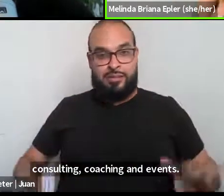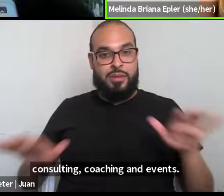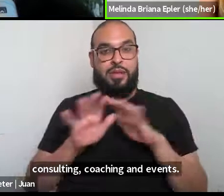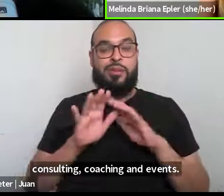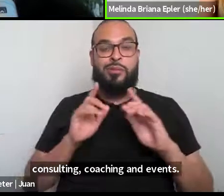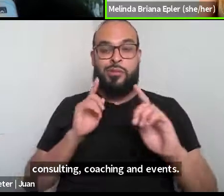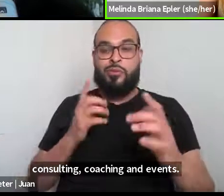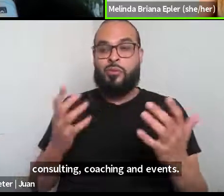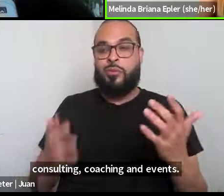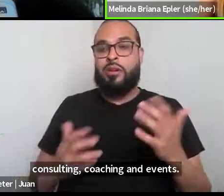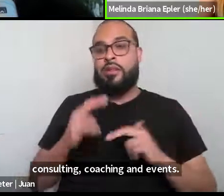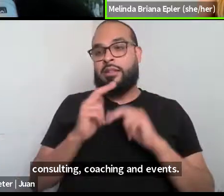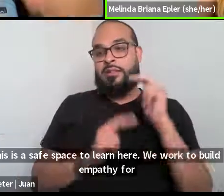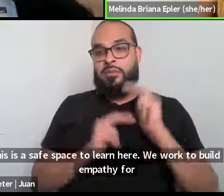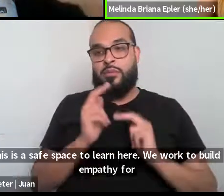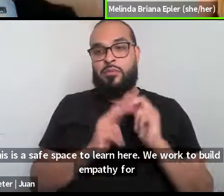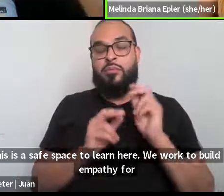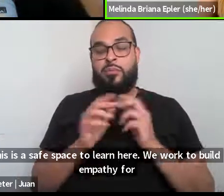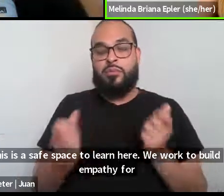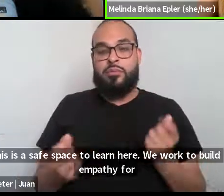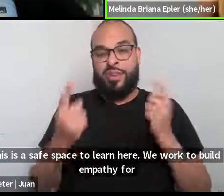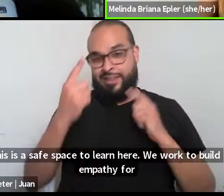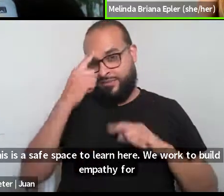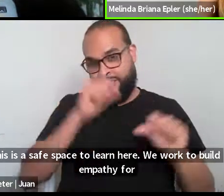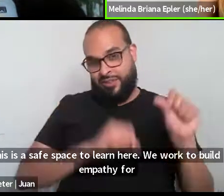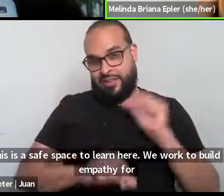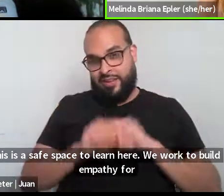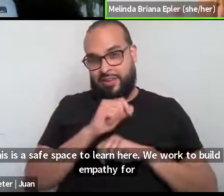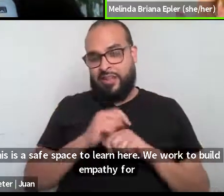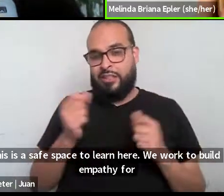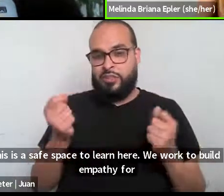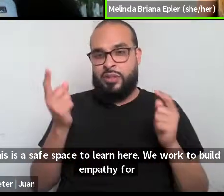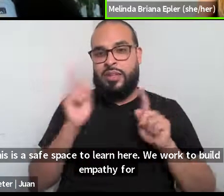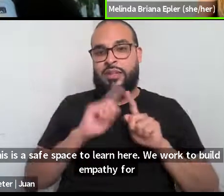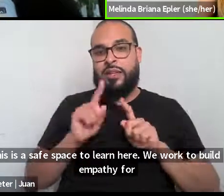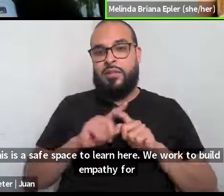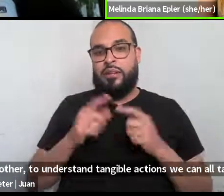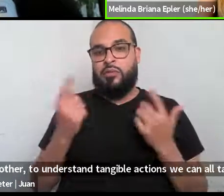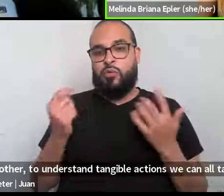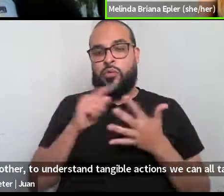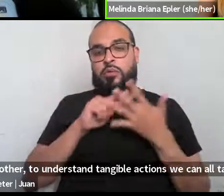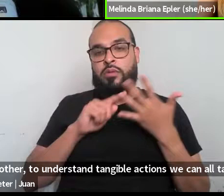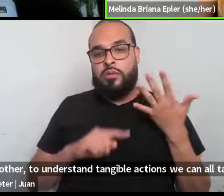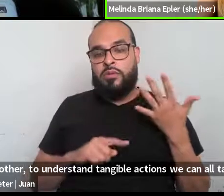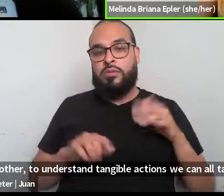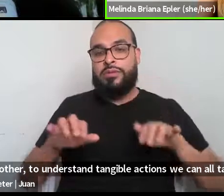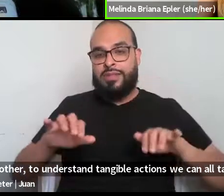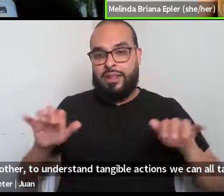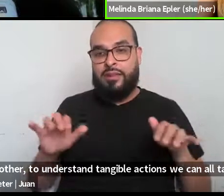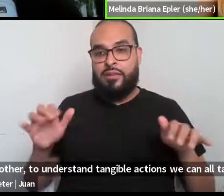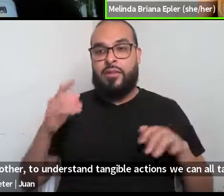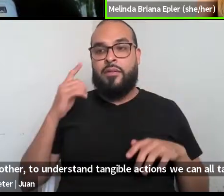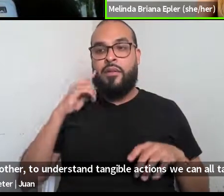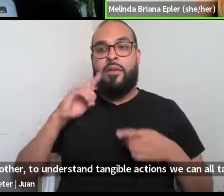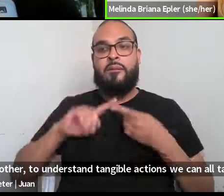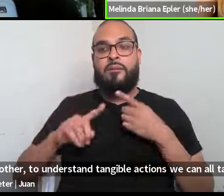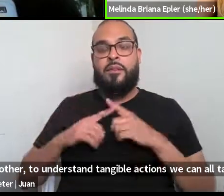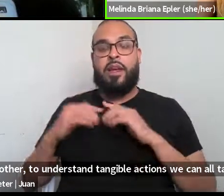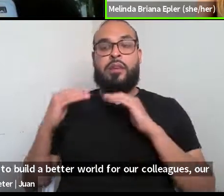other, to understand tangible actions we can all take to build a better world for our colleagues, our friends, our neighbors, and